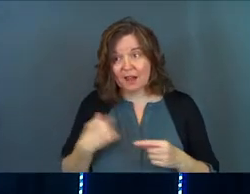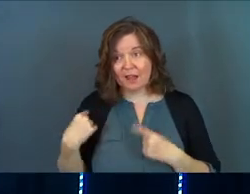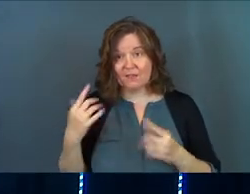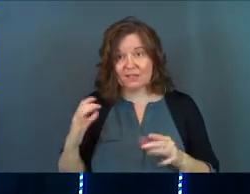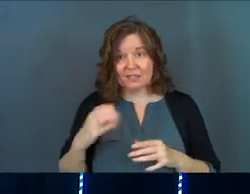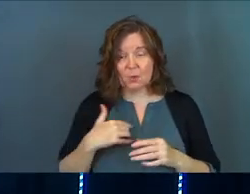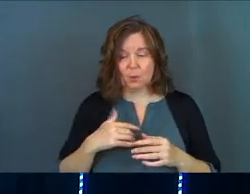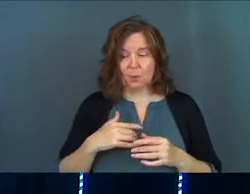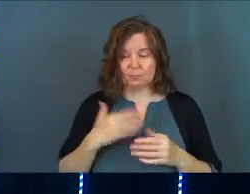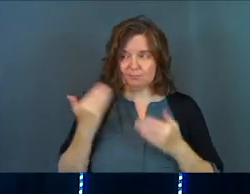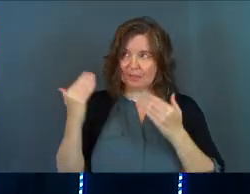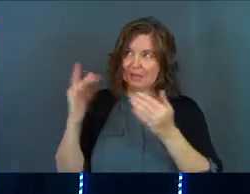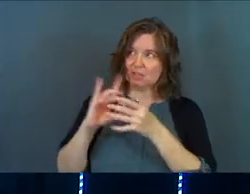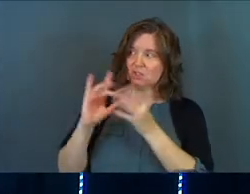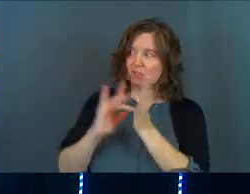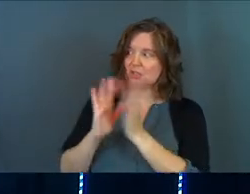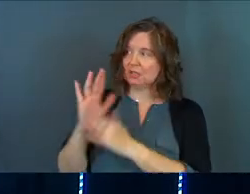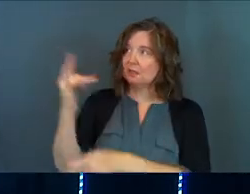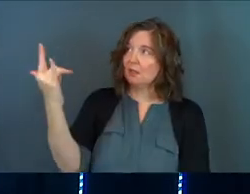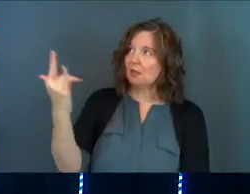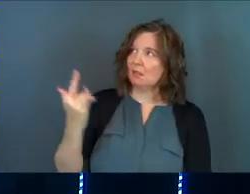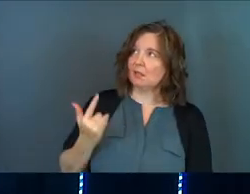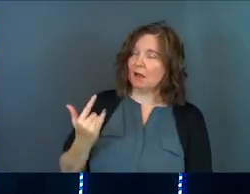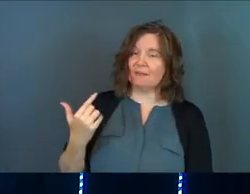I ever did was let Jesus love me.